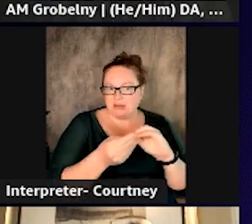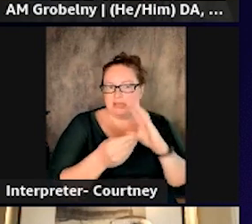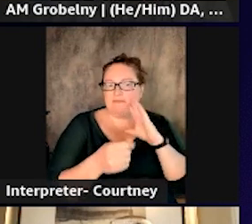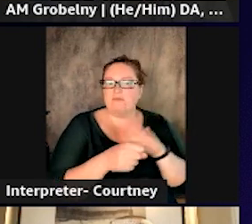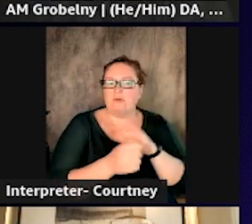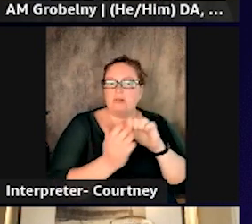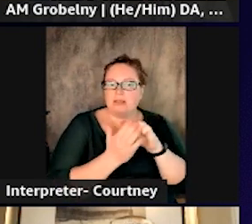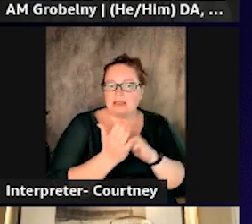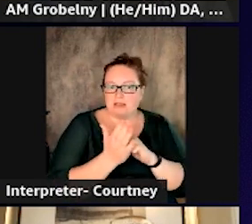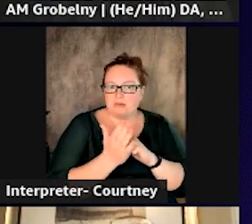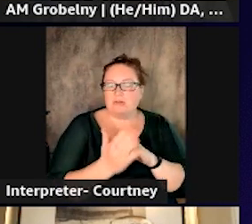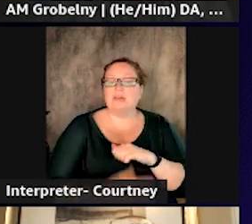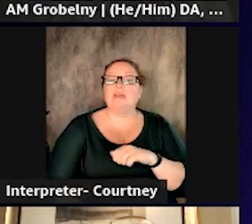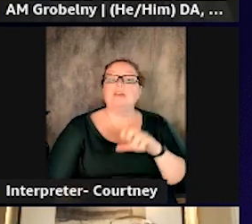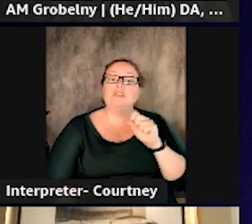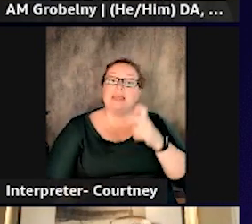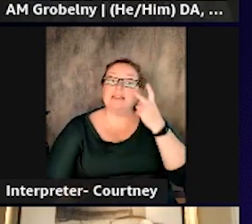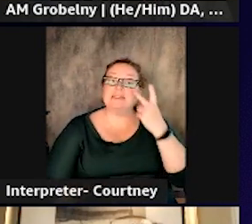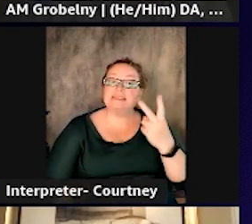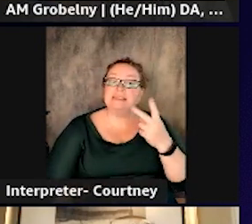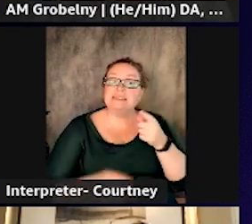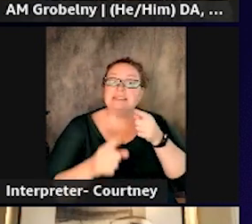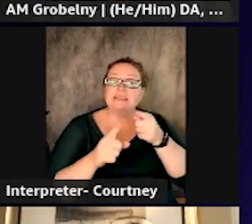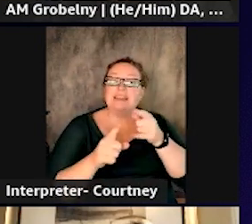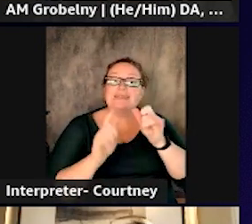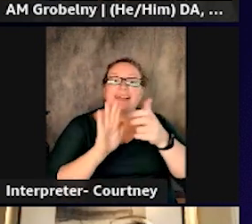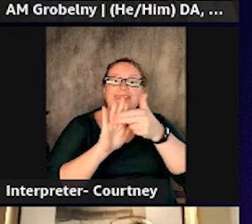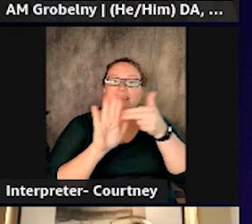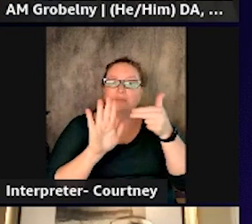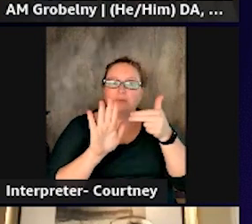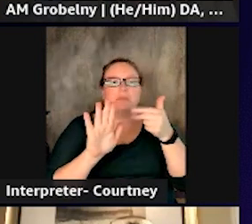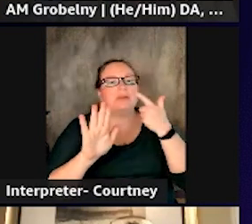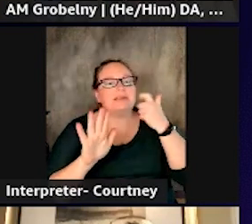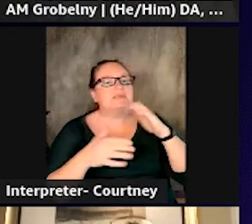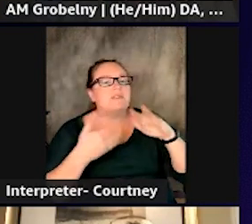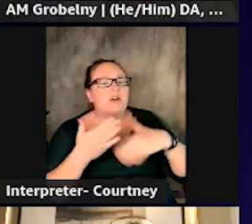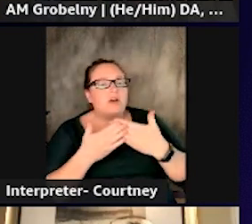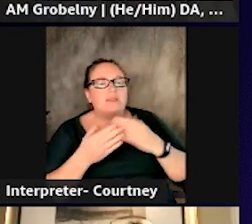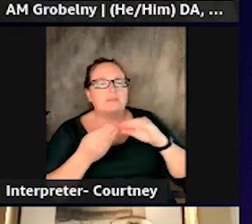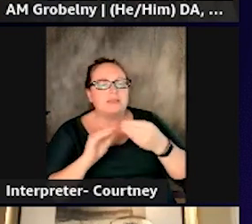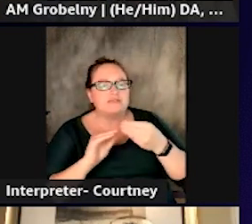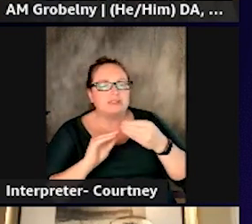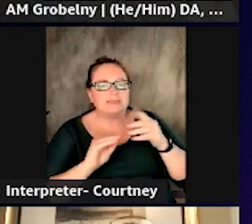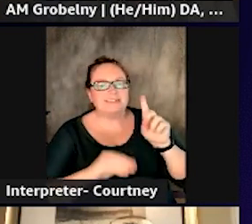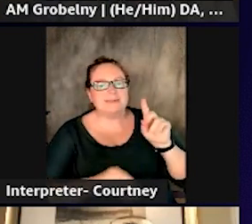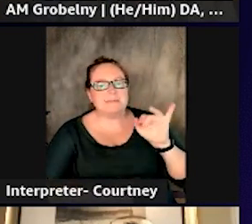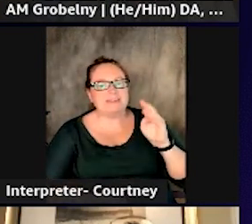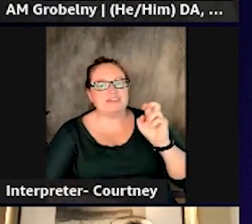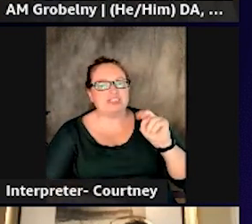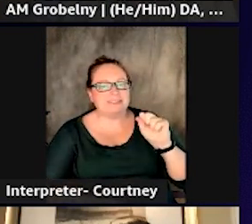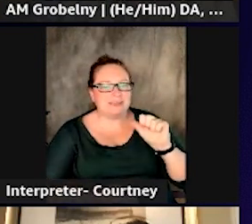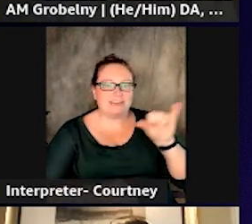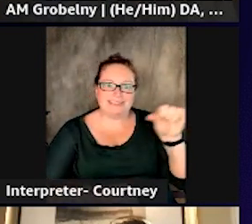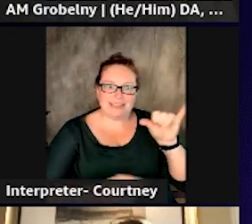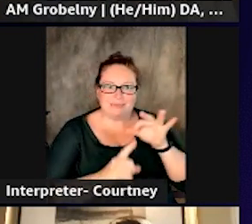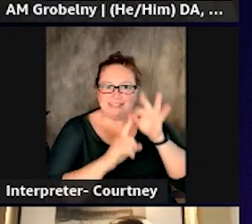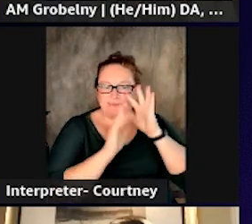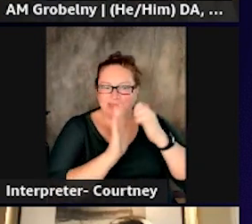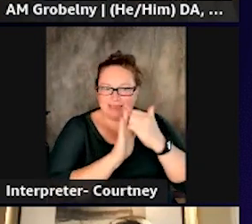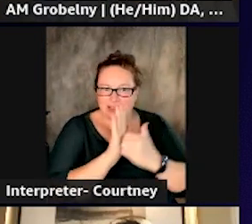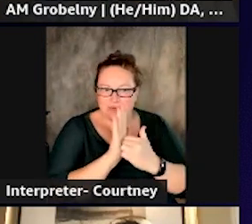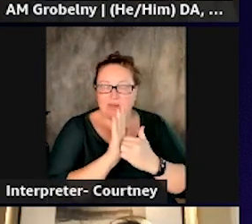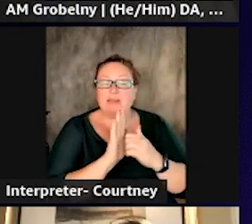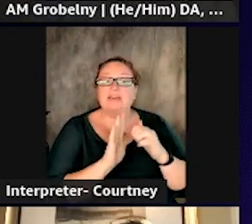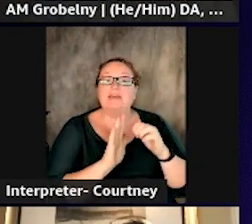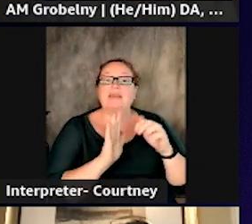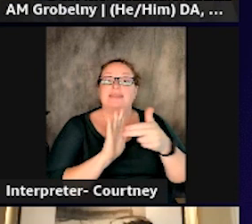you can see here the label, because all the metric dimensions are the same except for the account. The label that's chosen is